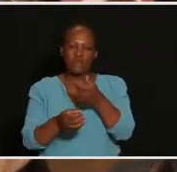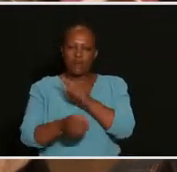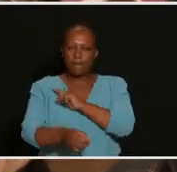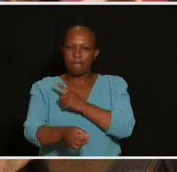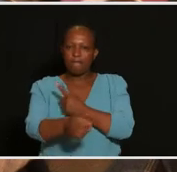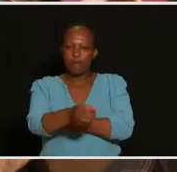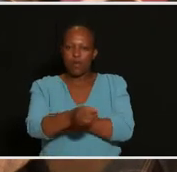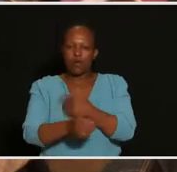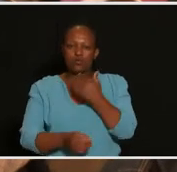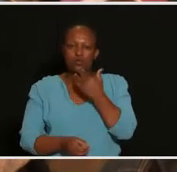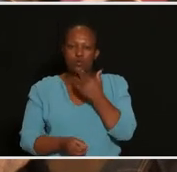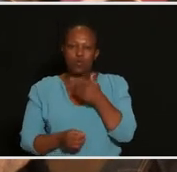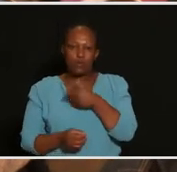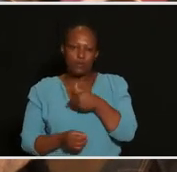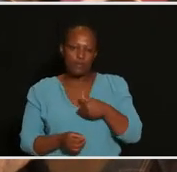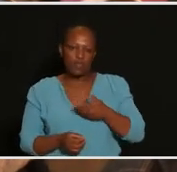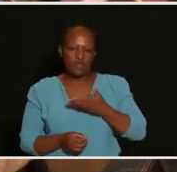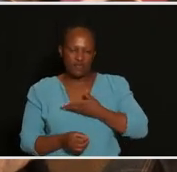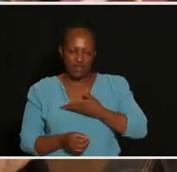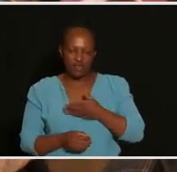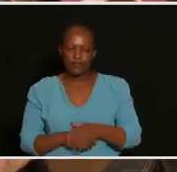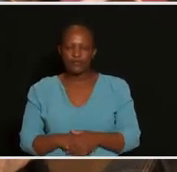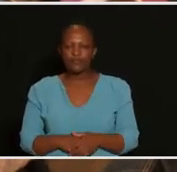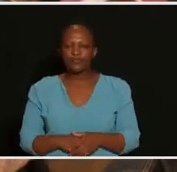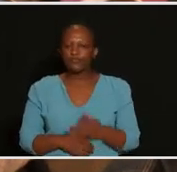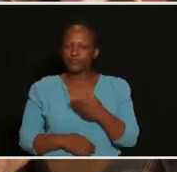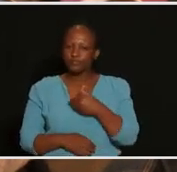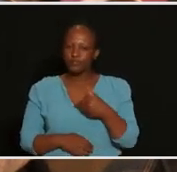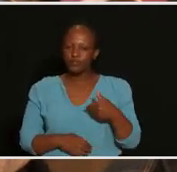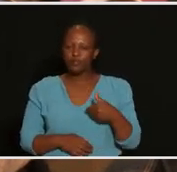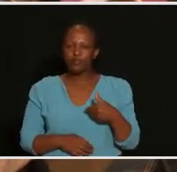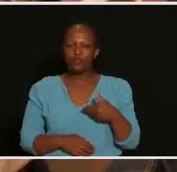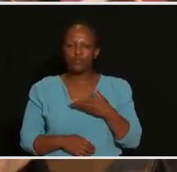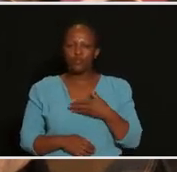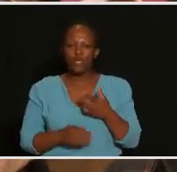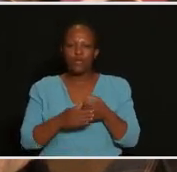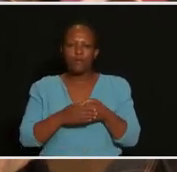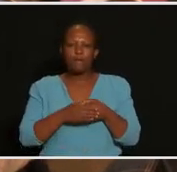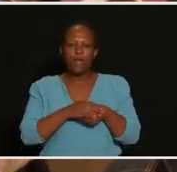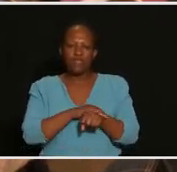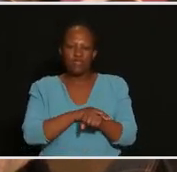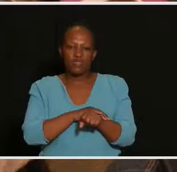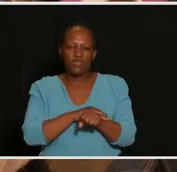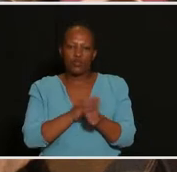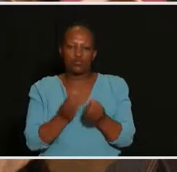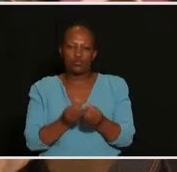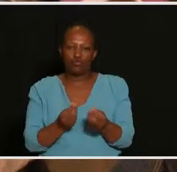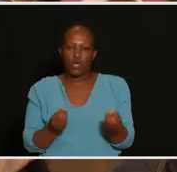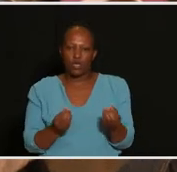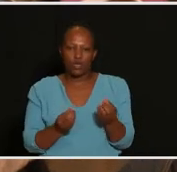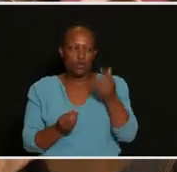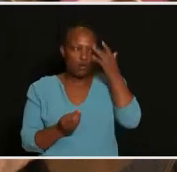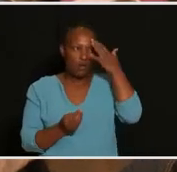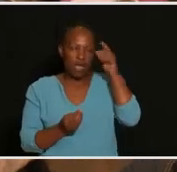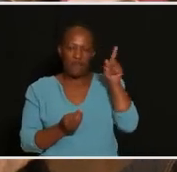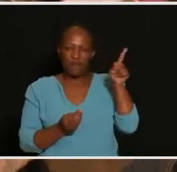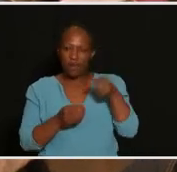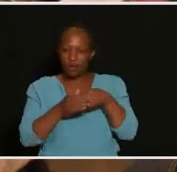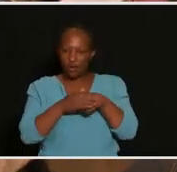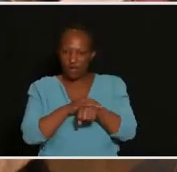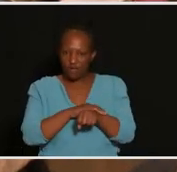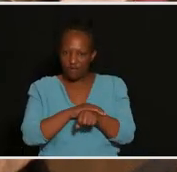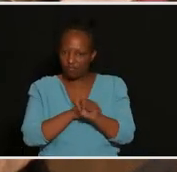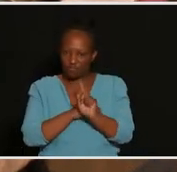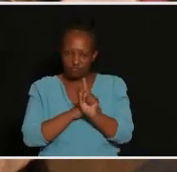the state mothers give birth to children not the state parents are ultimately responsible